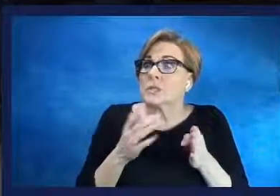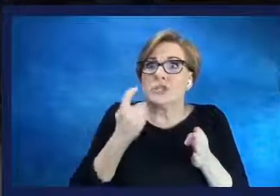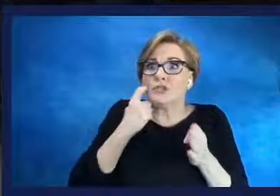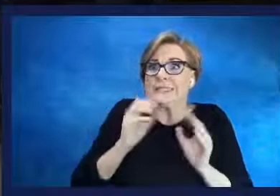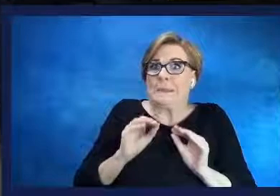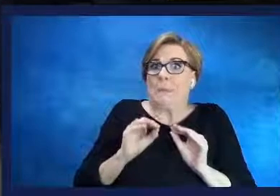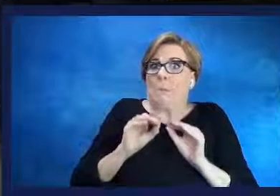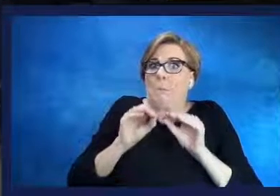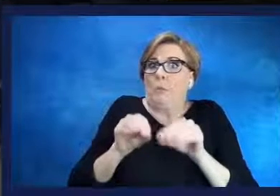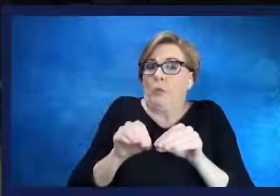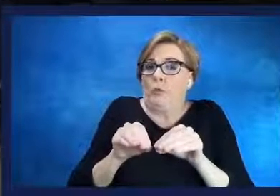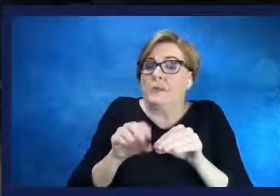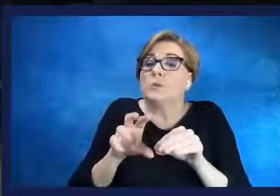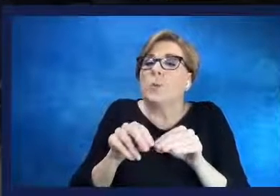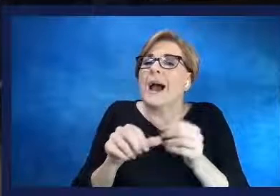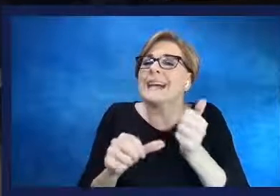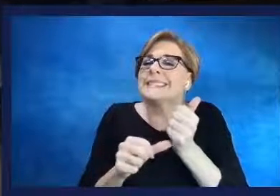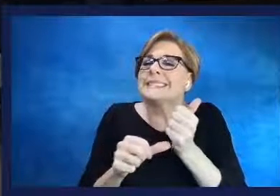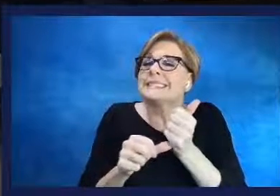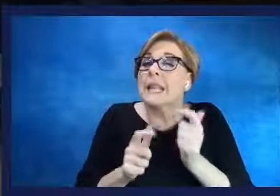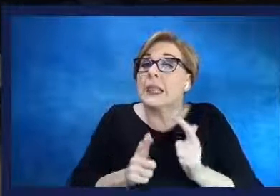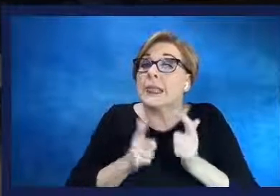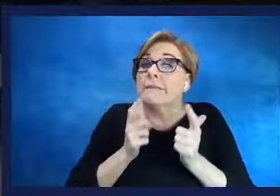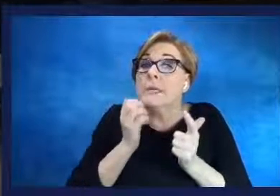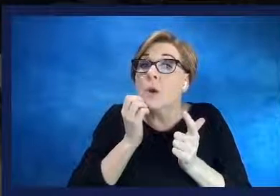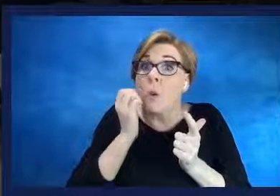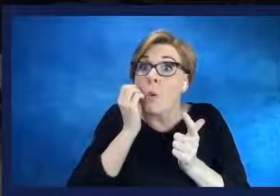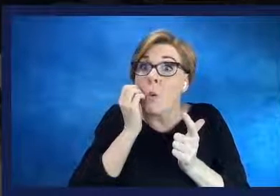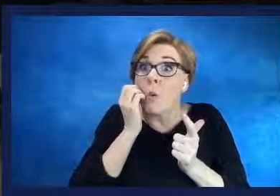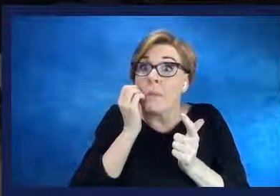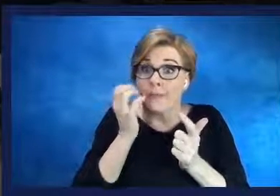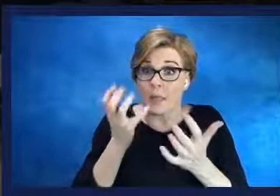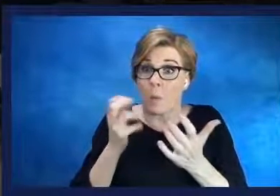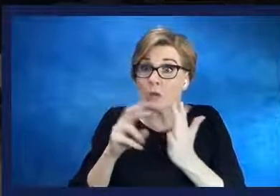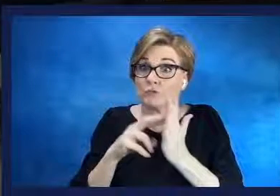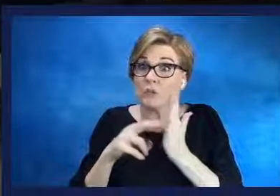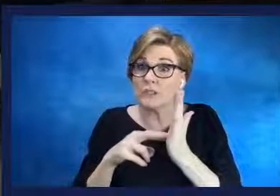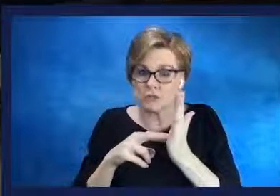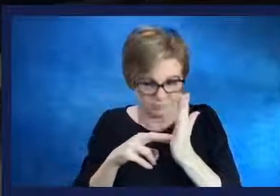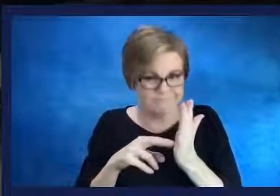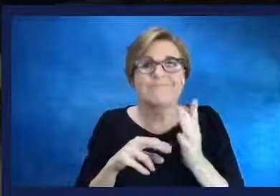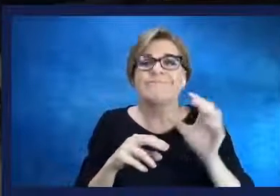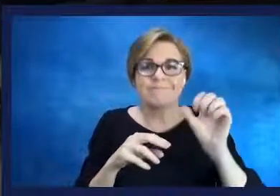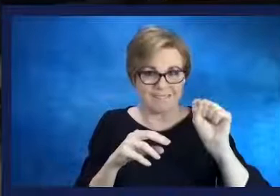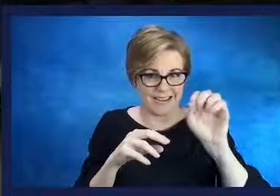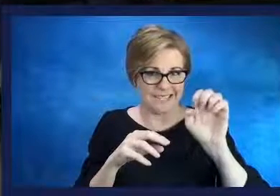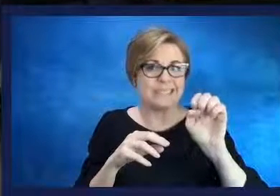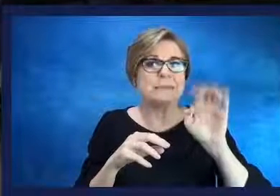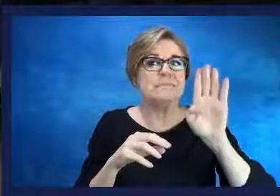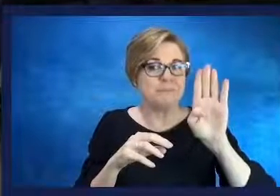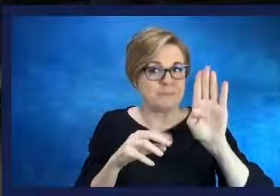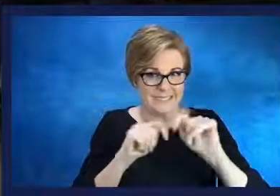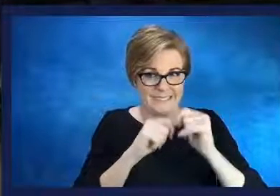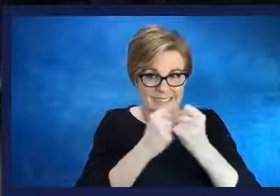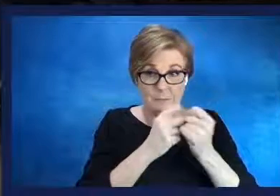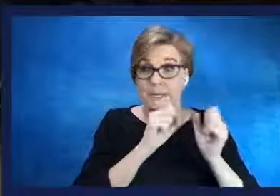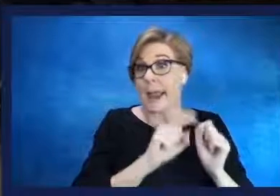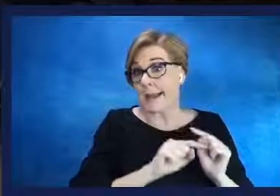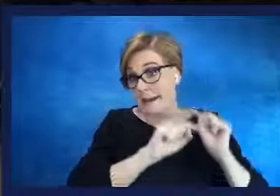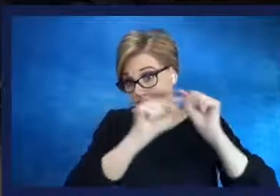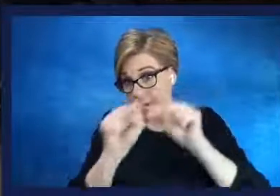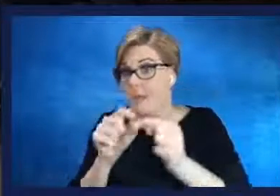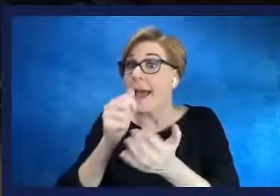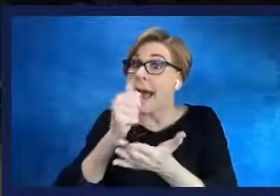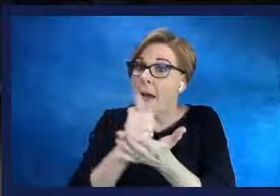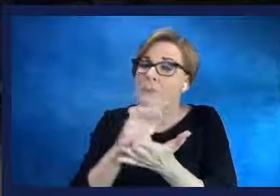So we can, as part of our process, bring out that SEB team to assist somebody with physically completing that registration, capturing